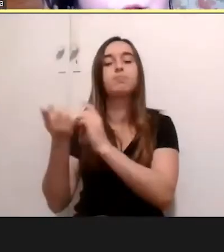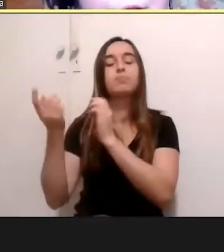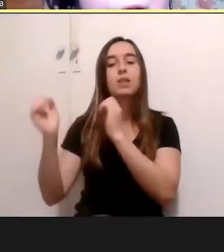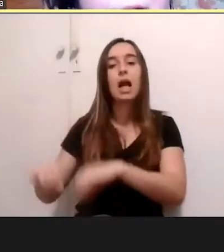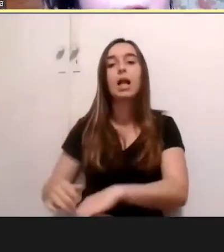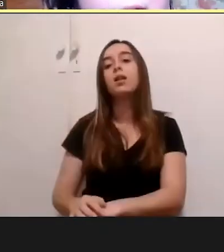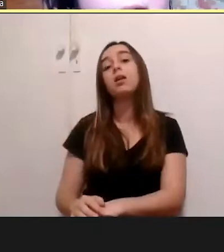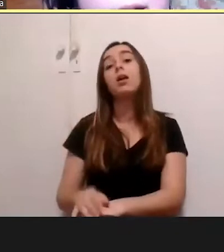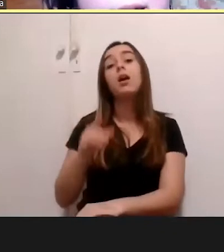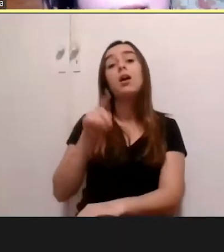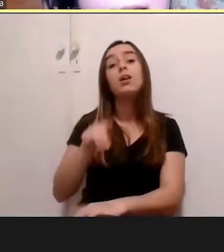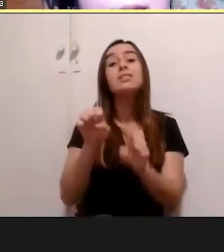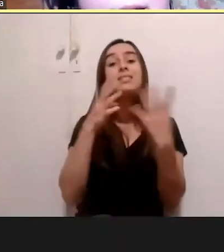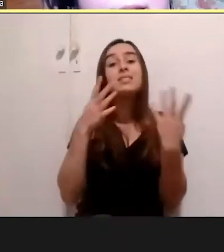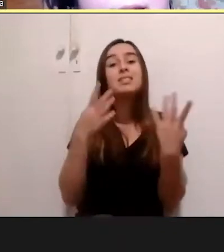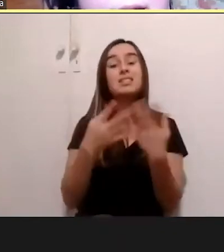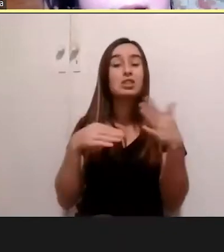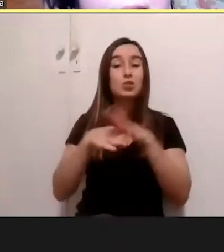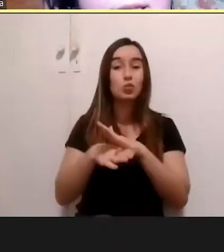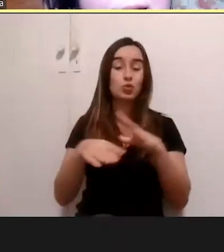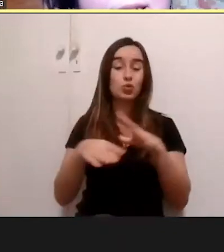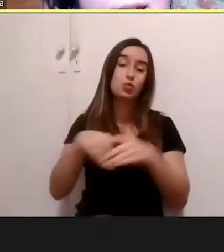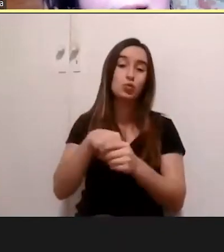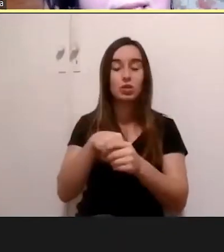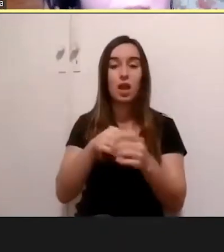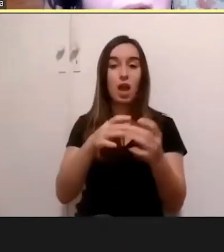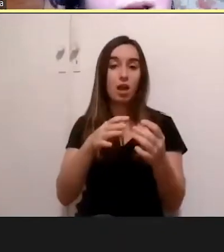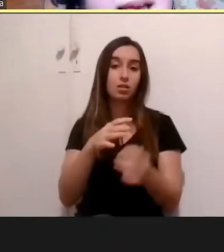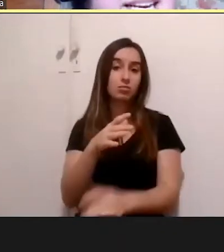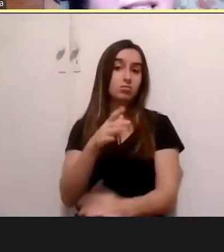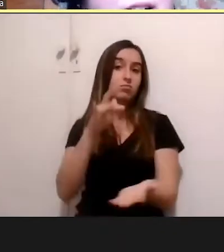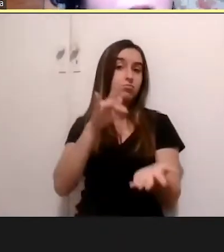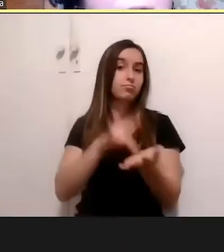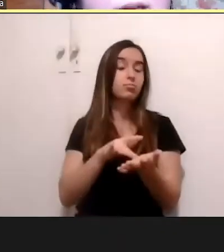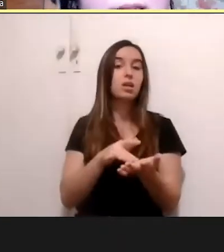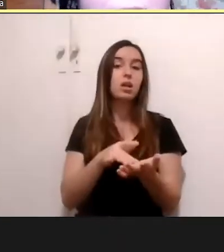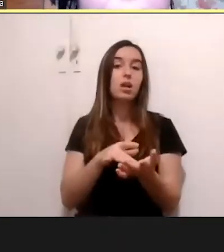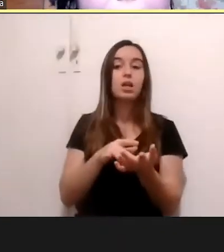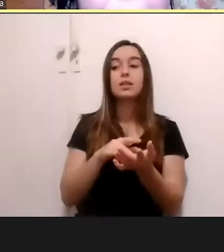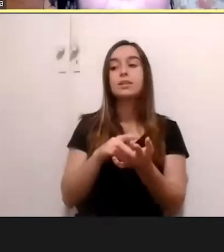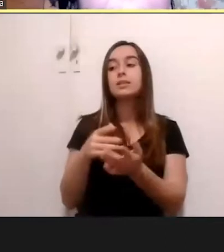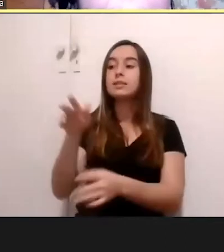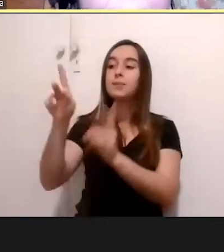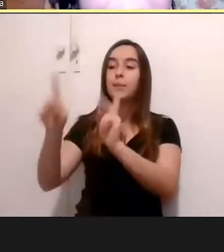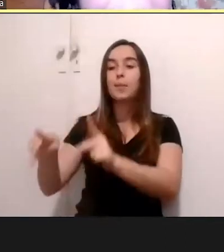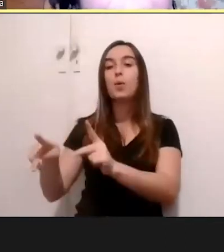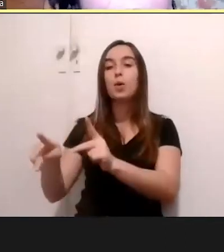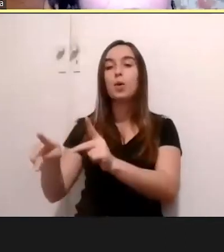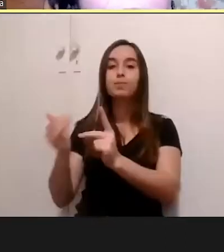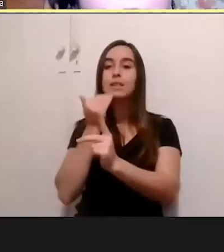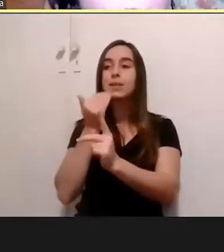inclusion. It is seen as something extra, not necessary.